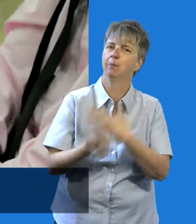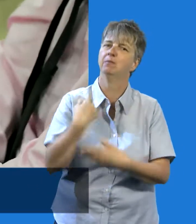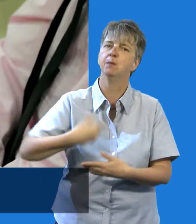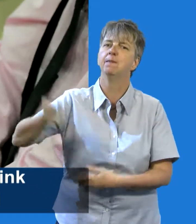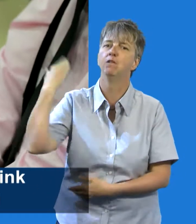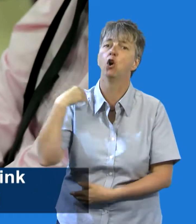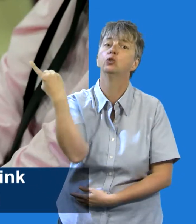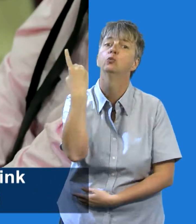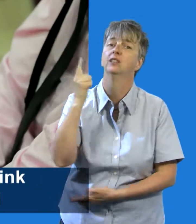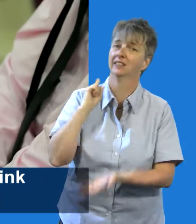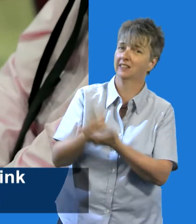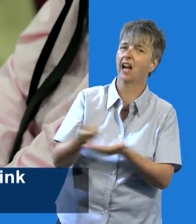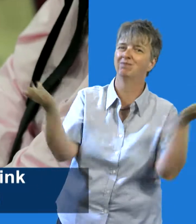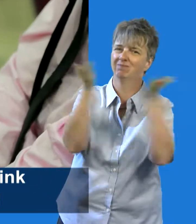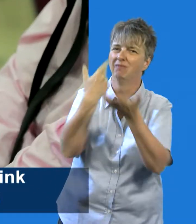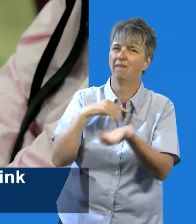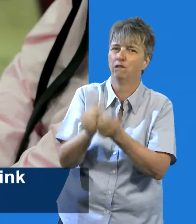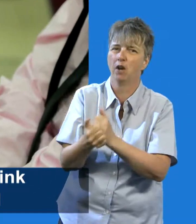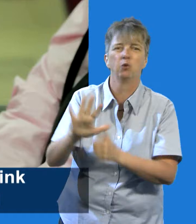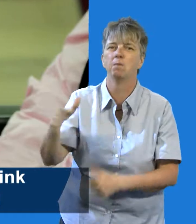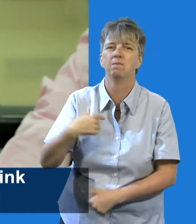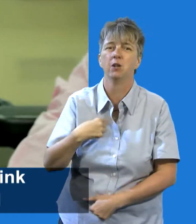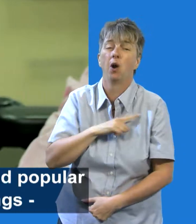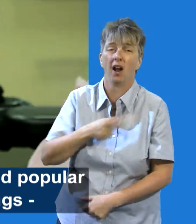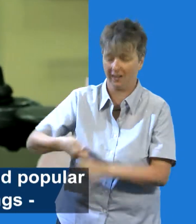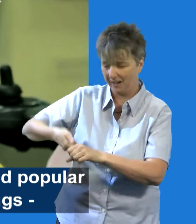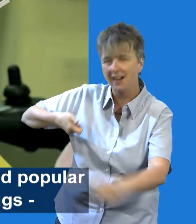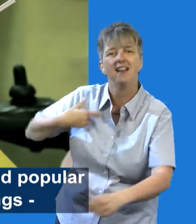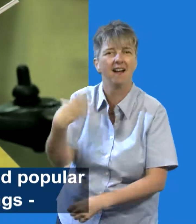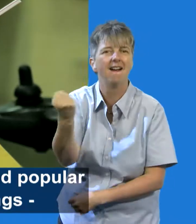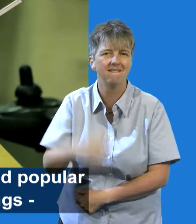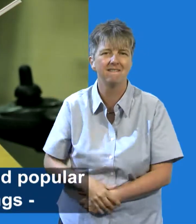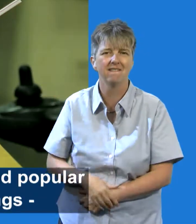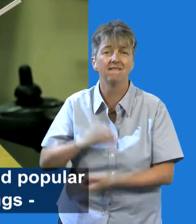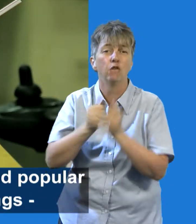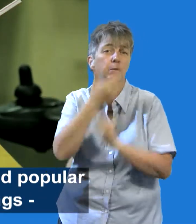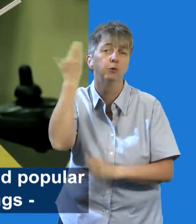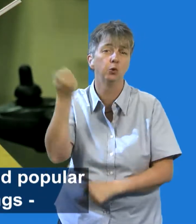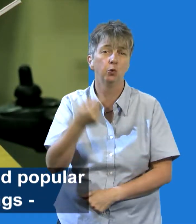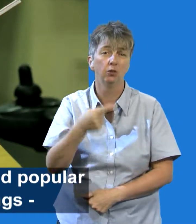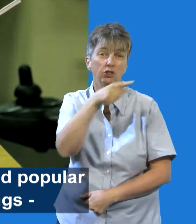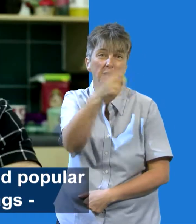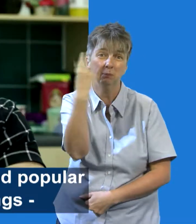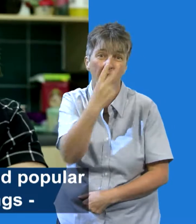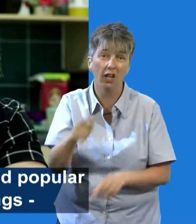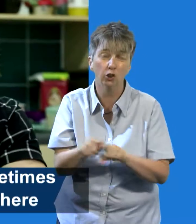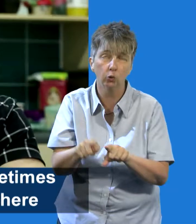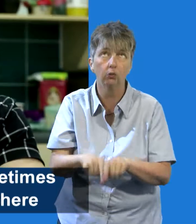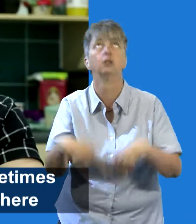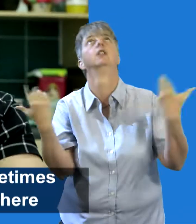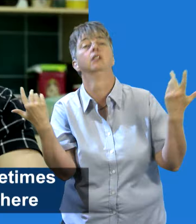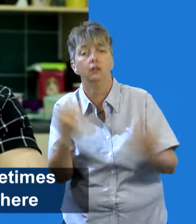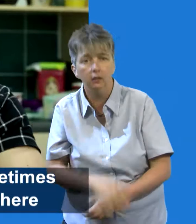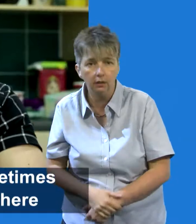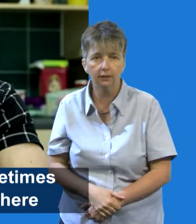I don't know, I think for a start, I think a more positive portrayal of disabled people in media and popular culture, all these sorts of things. I